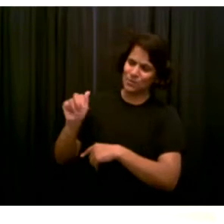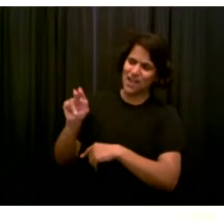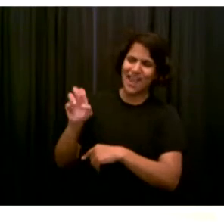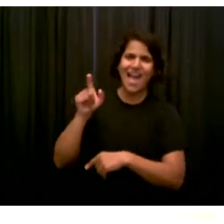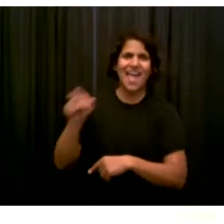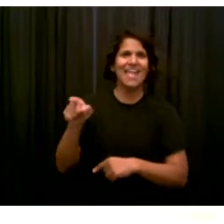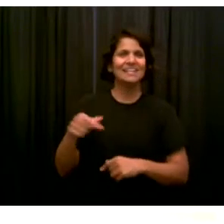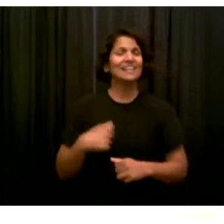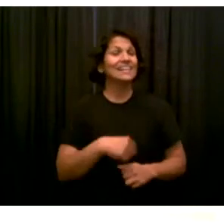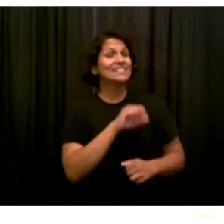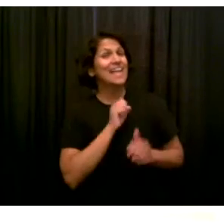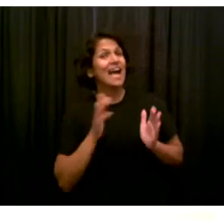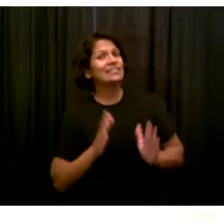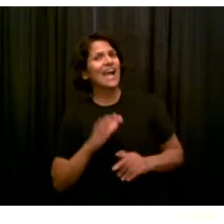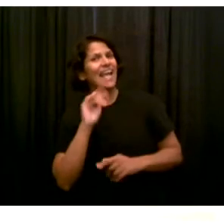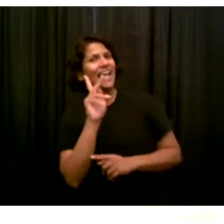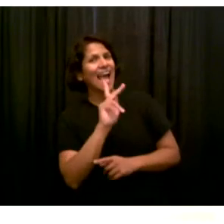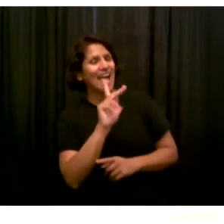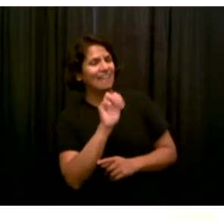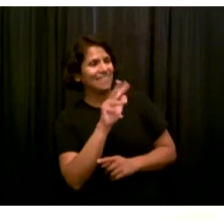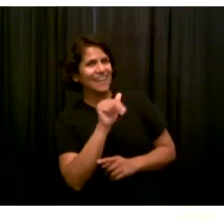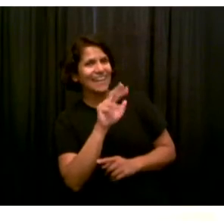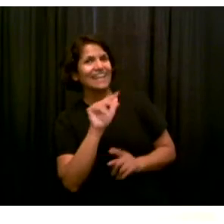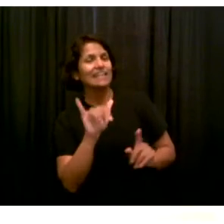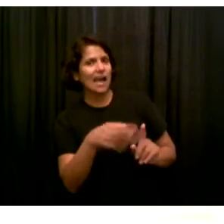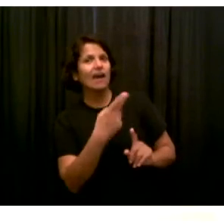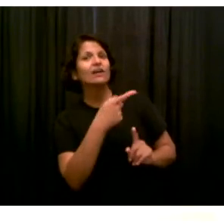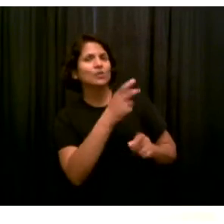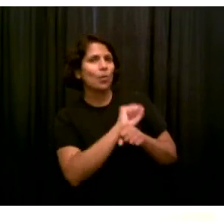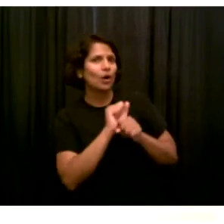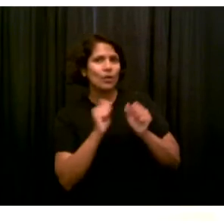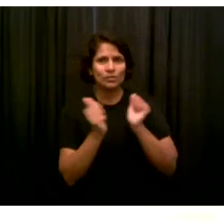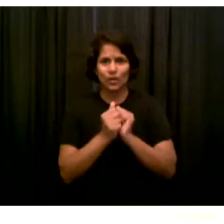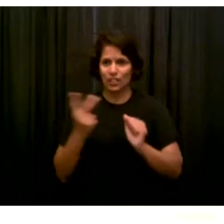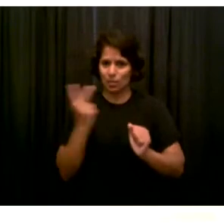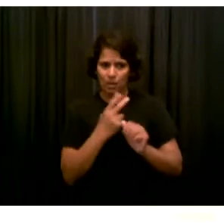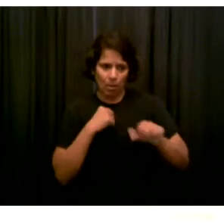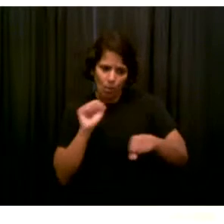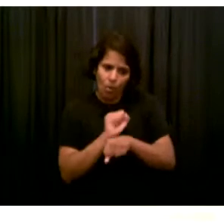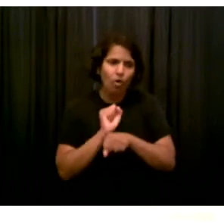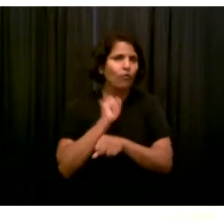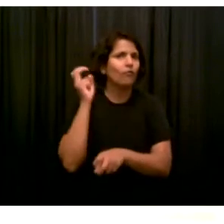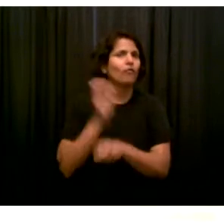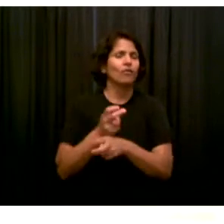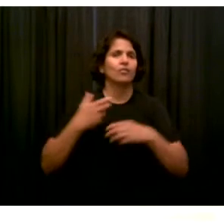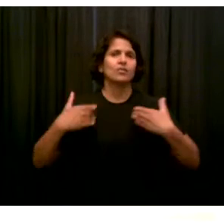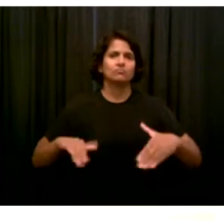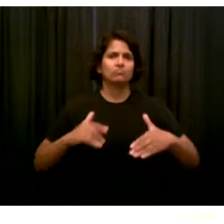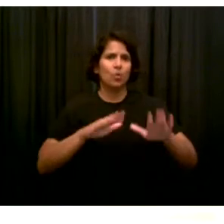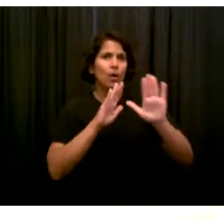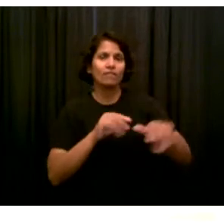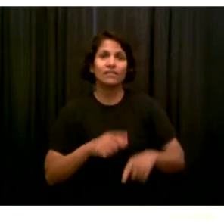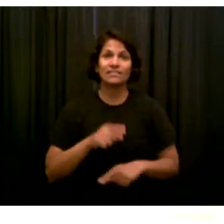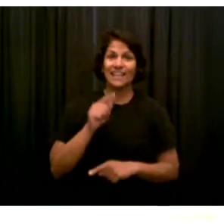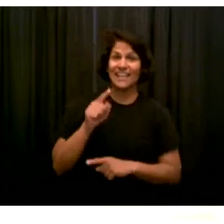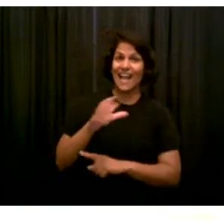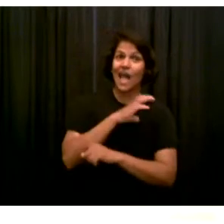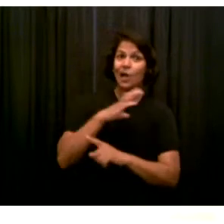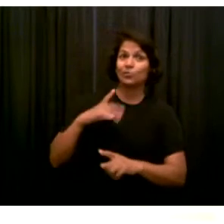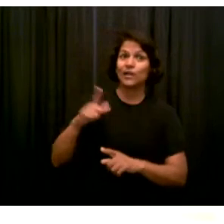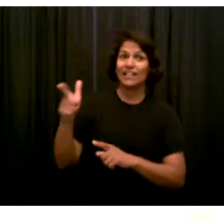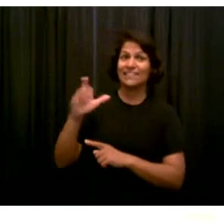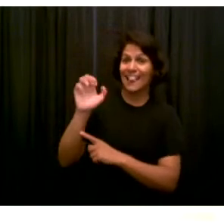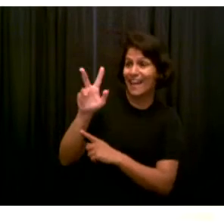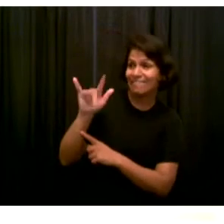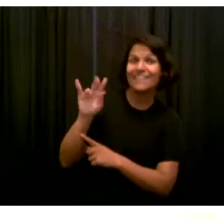great legislation, and we were proud to support it. And I know with Councilman Levin and what the work that the council did, this really